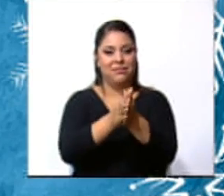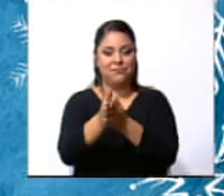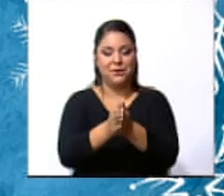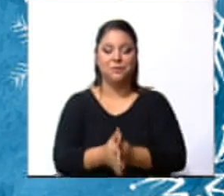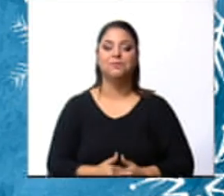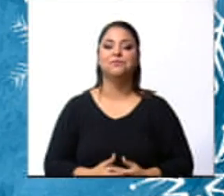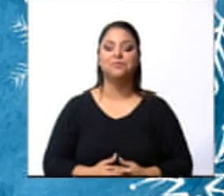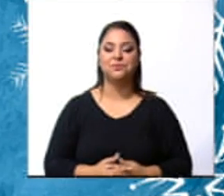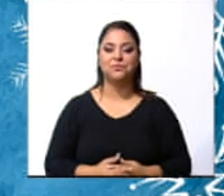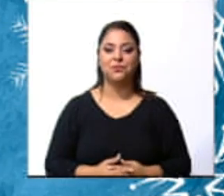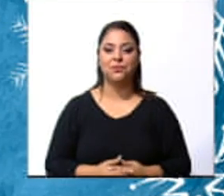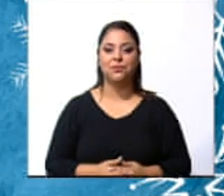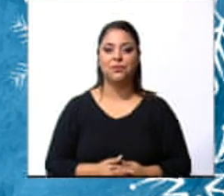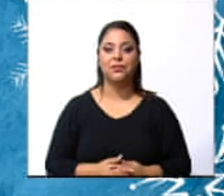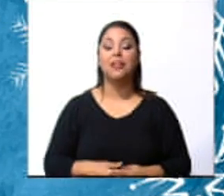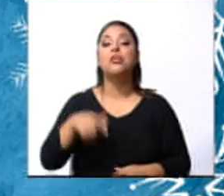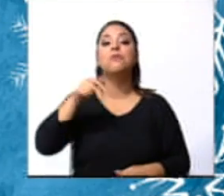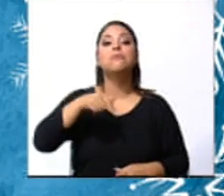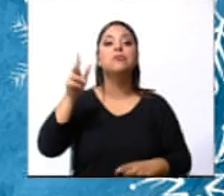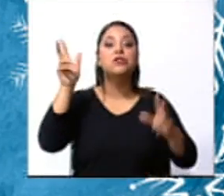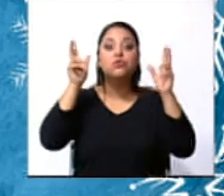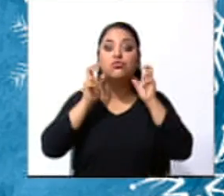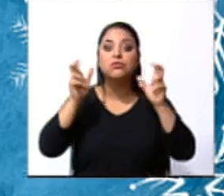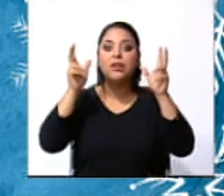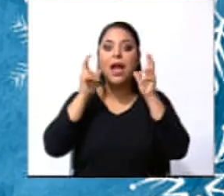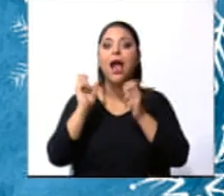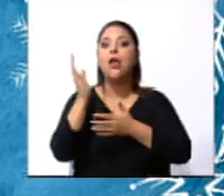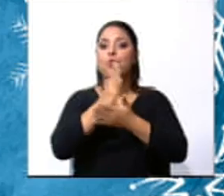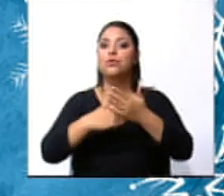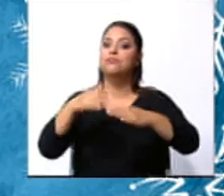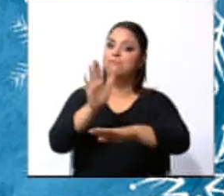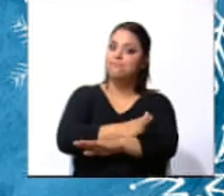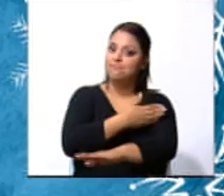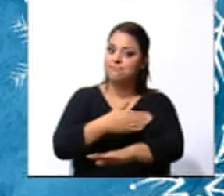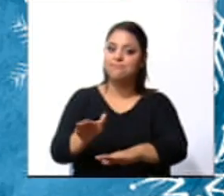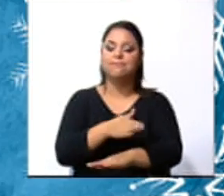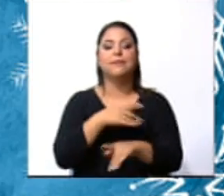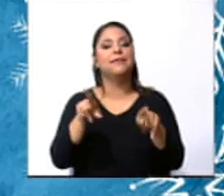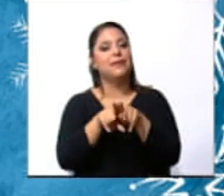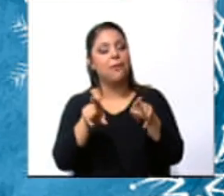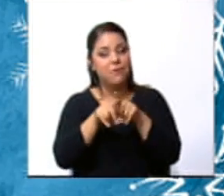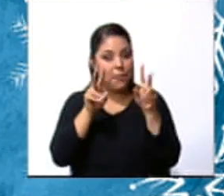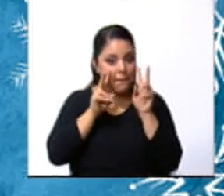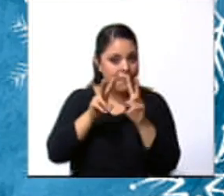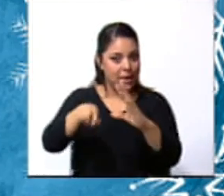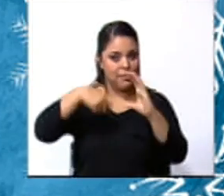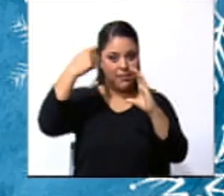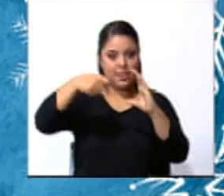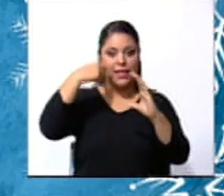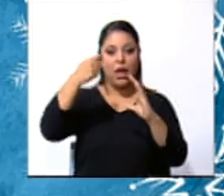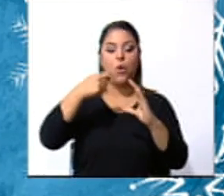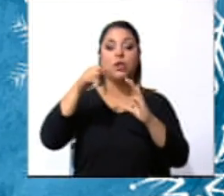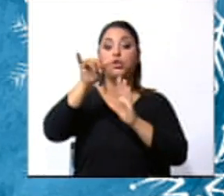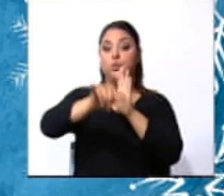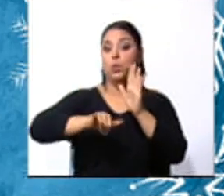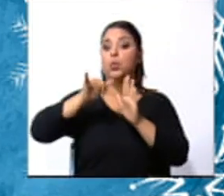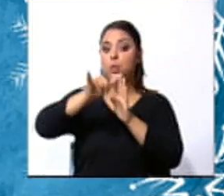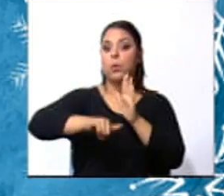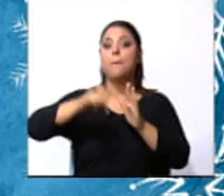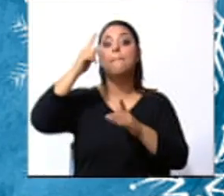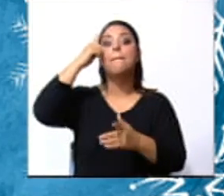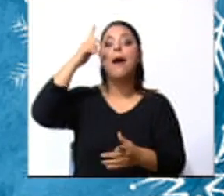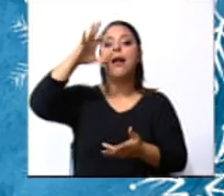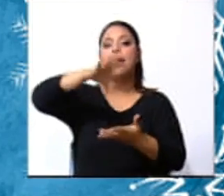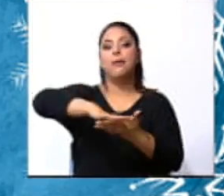Meanwhile, today we're going to listen to some songs and we are going to watch some videos from YouTube in order to learn